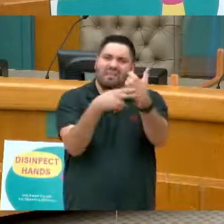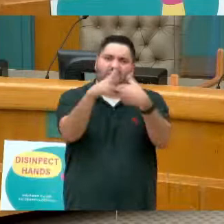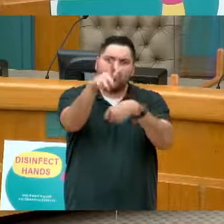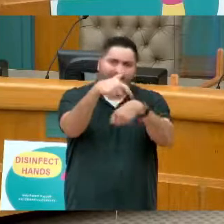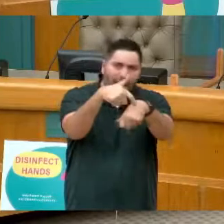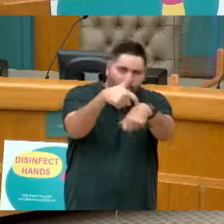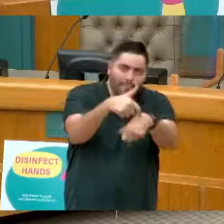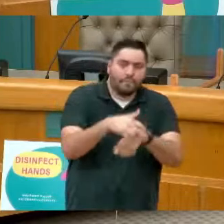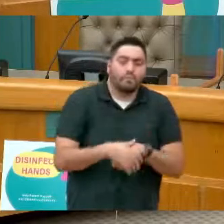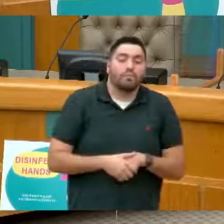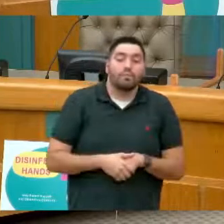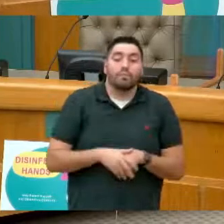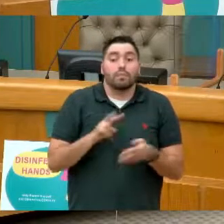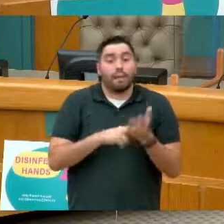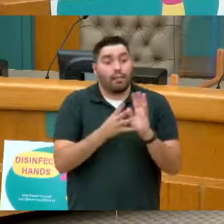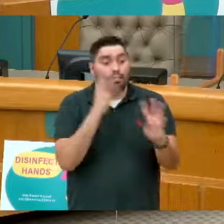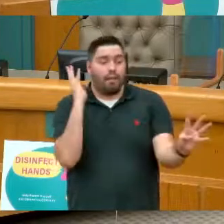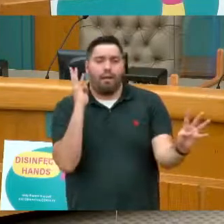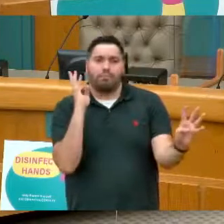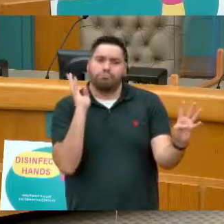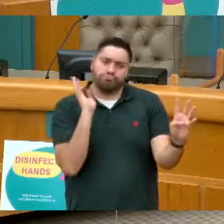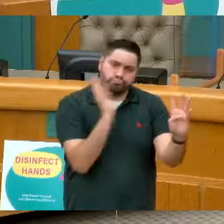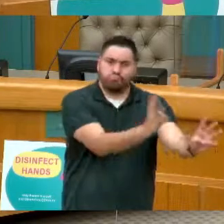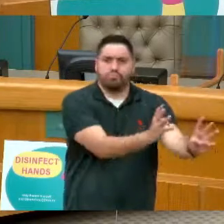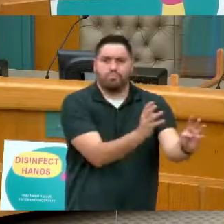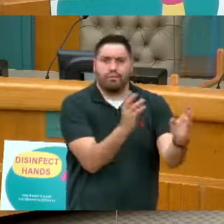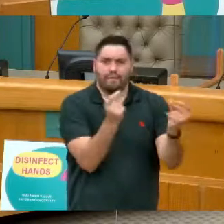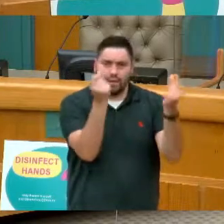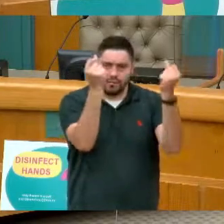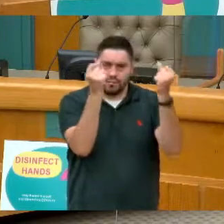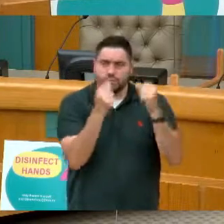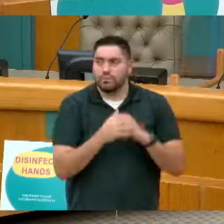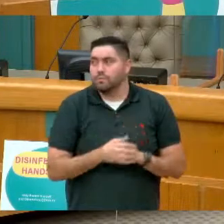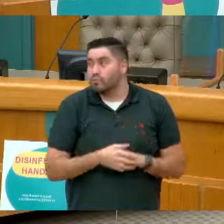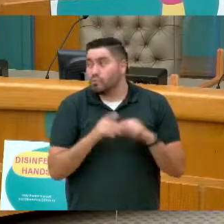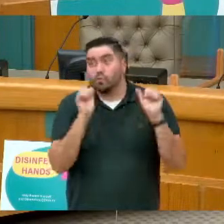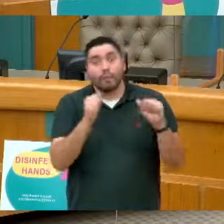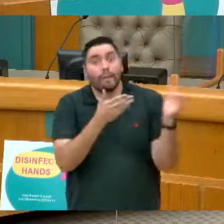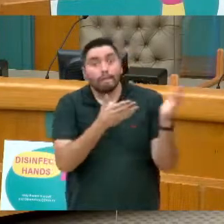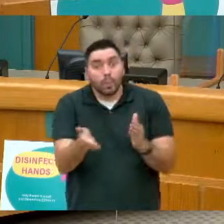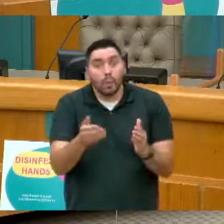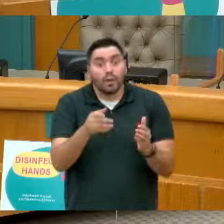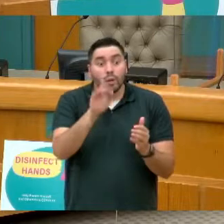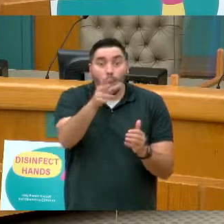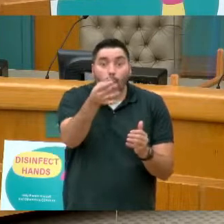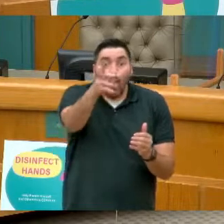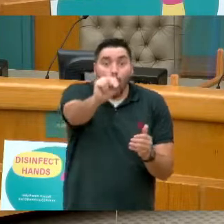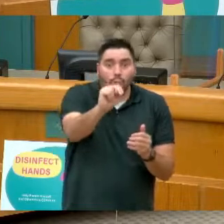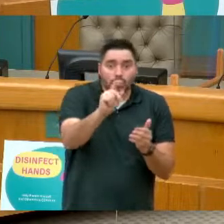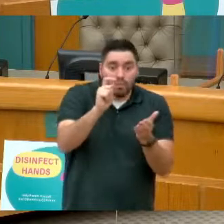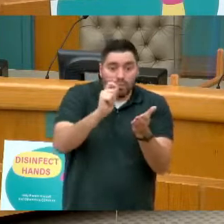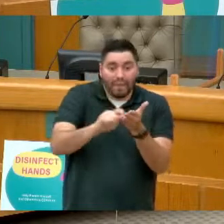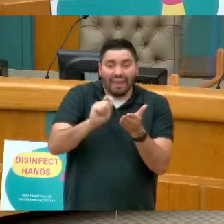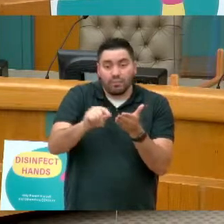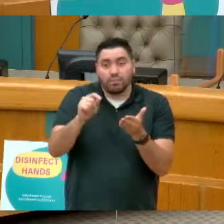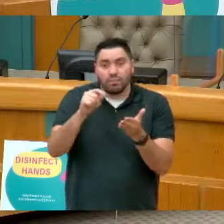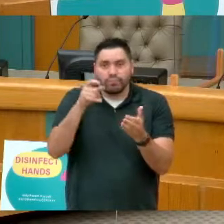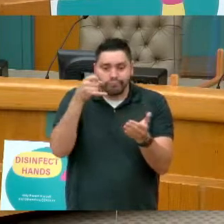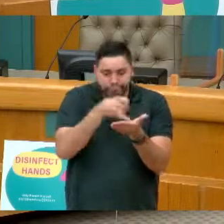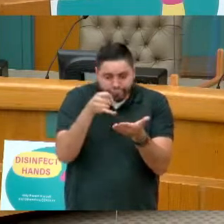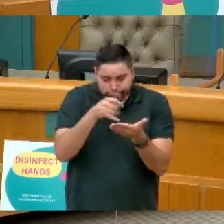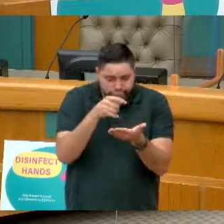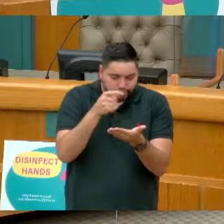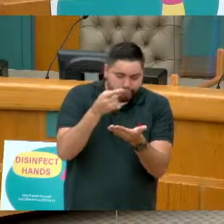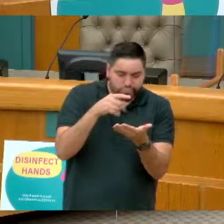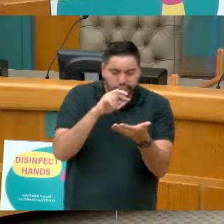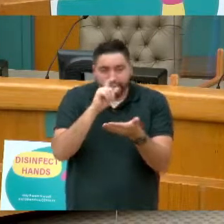it in with your choices. And once you take that with you to the polling location, and that will also lessen the time that you are in the